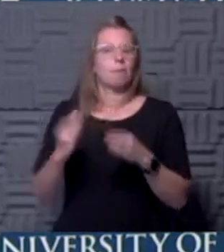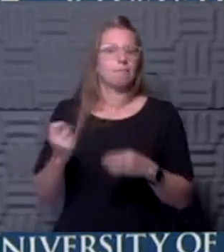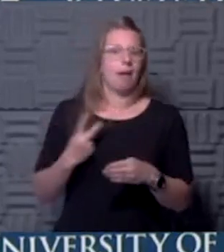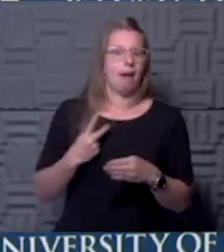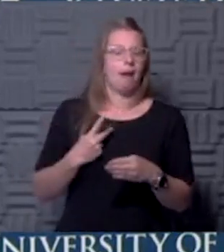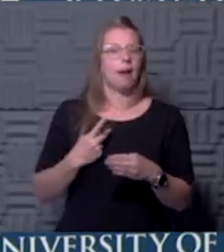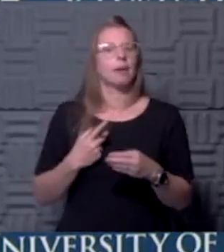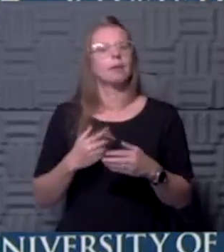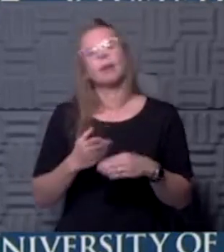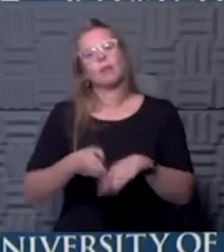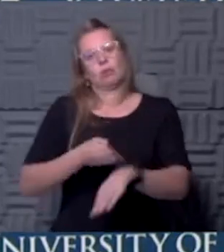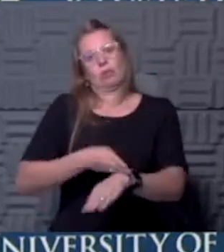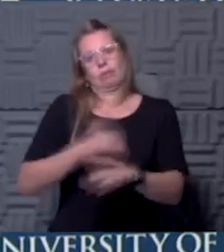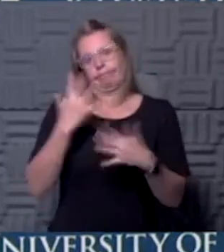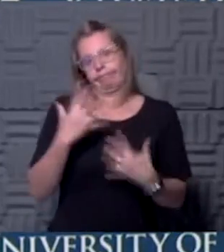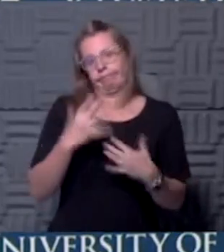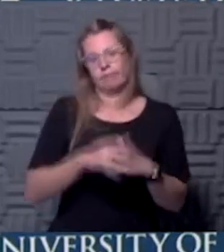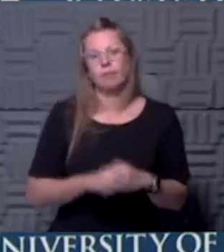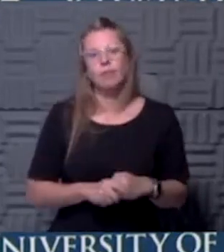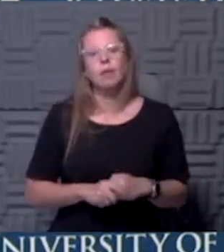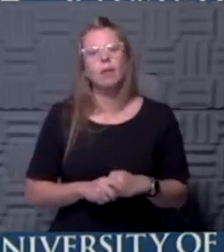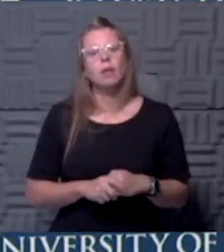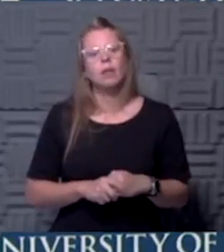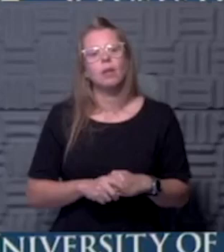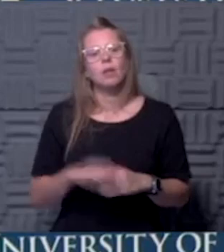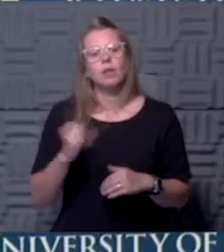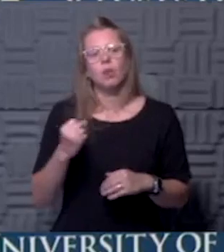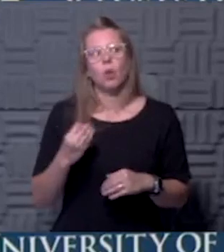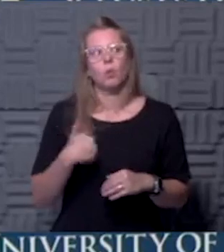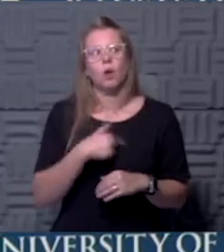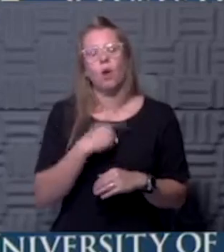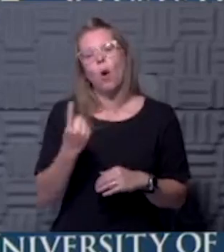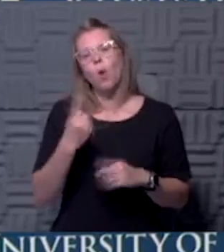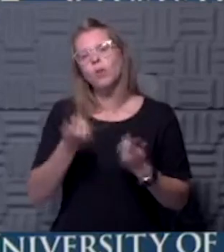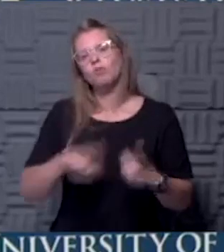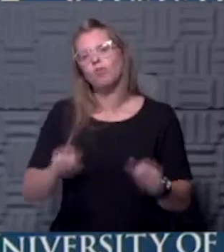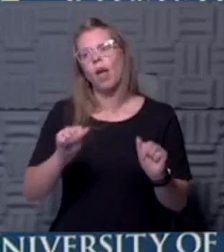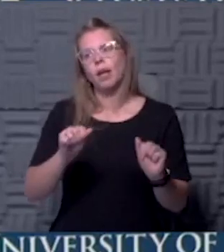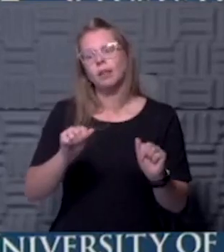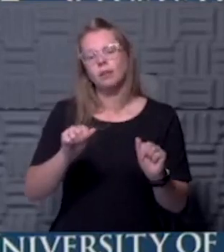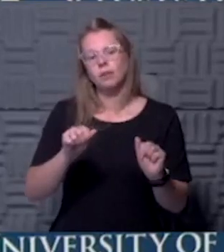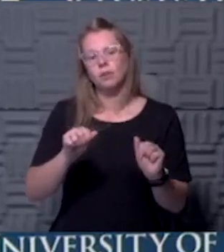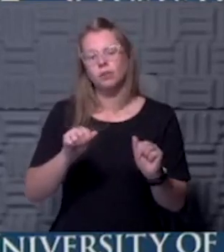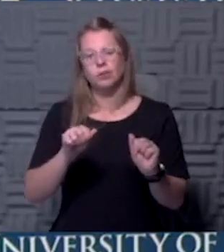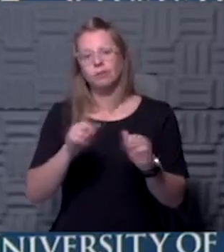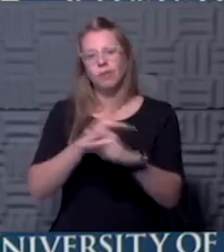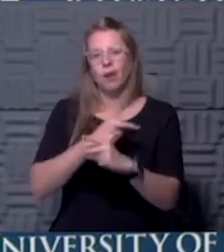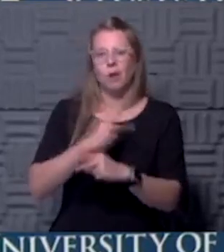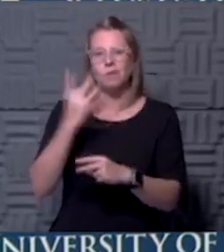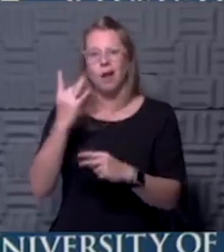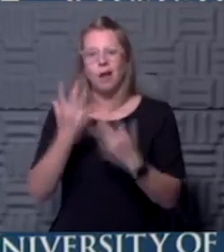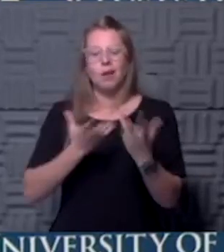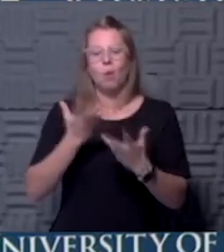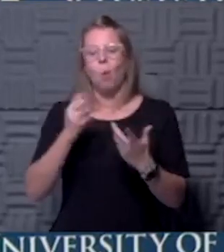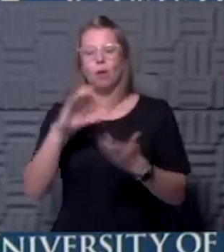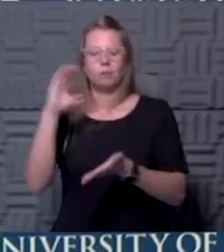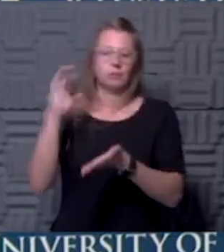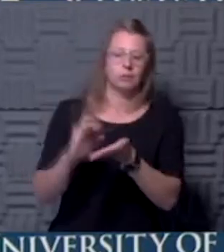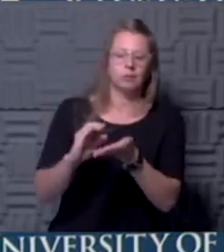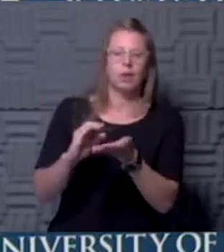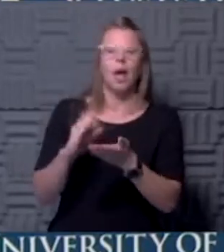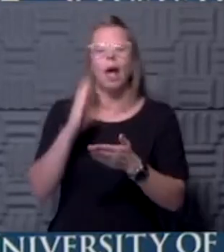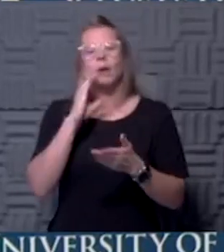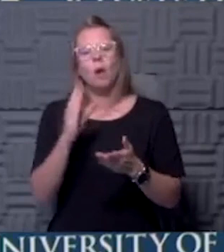increased, unfortunately. And so we're always trying to sort of troubleshoot that. I know that there's a lot of fear out there